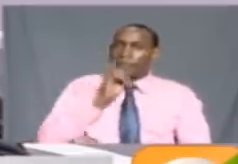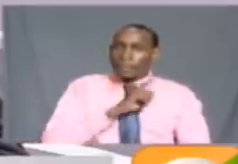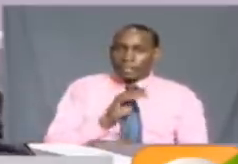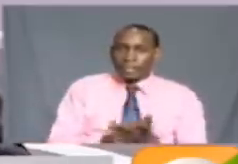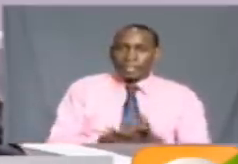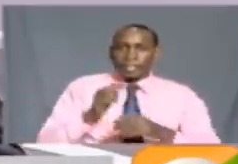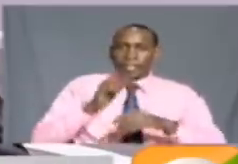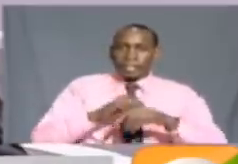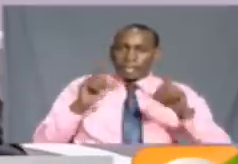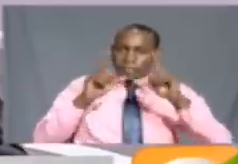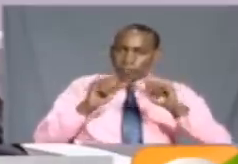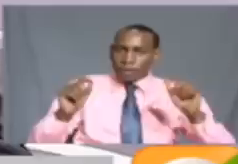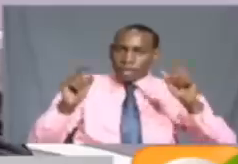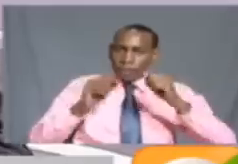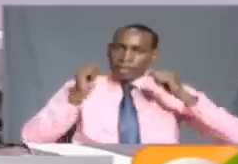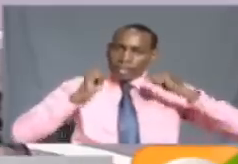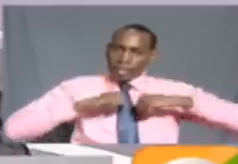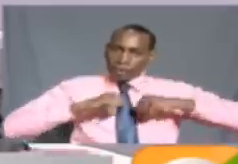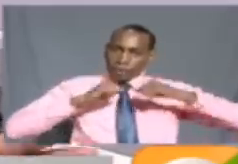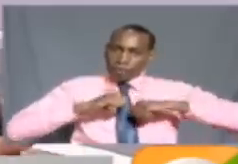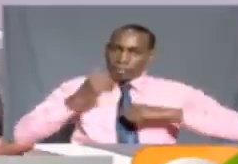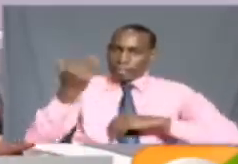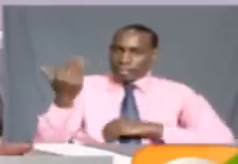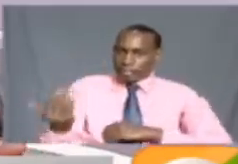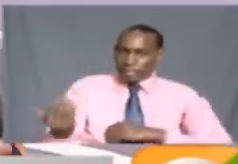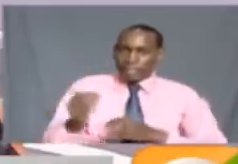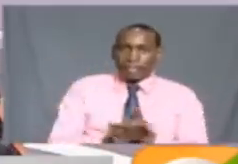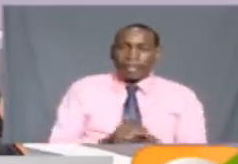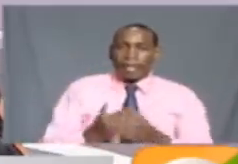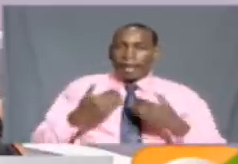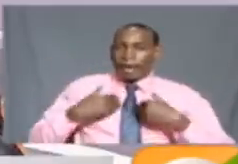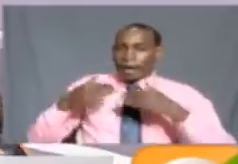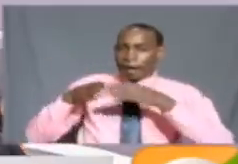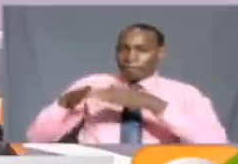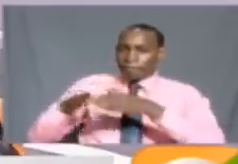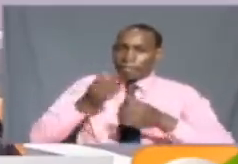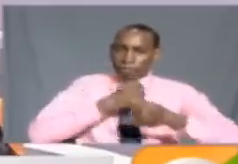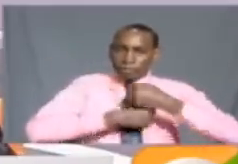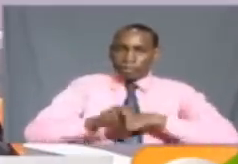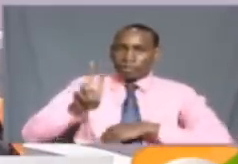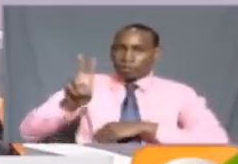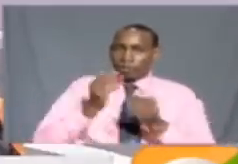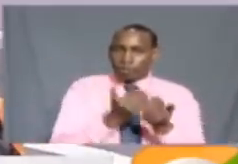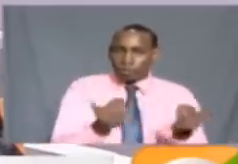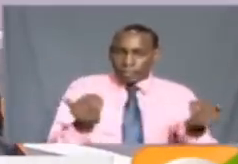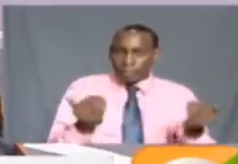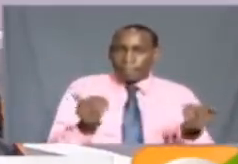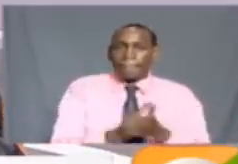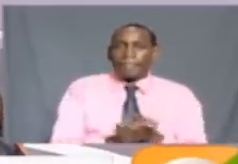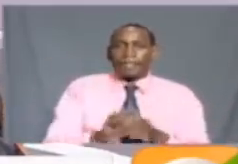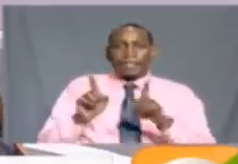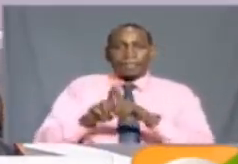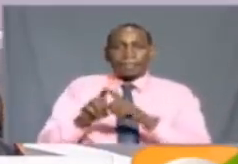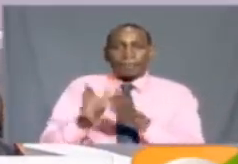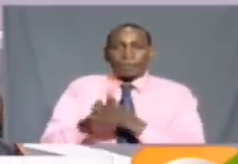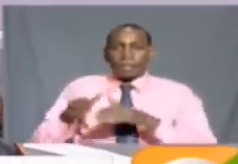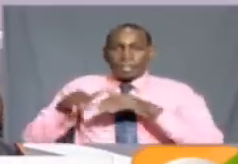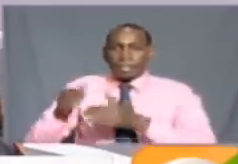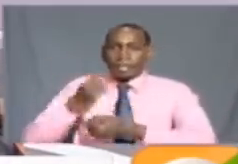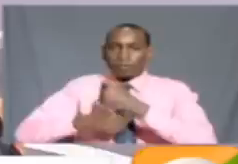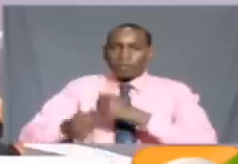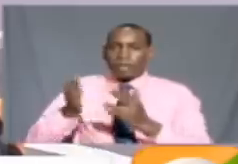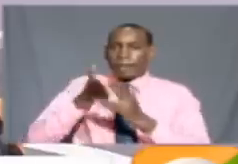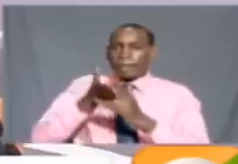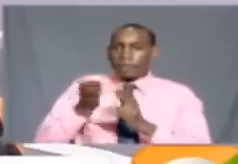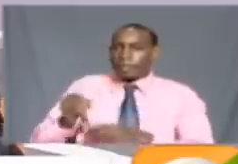about consent of a child, there's the sexual act between two children, as well as the sexual act between